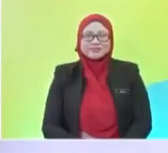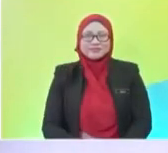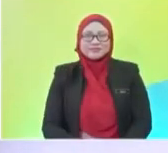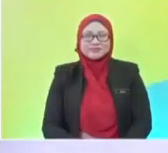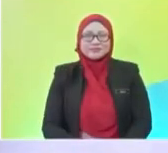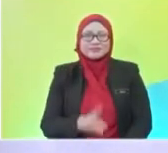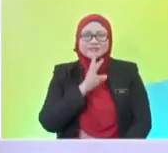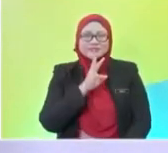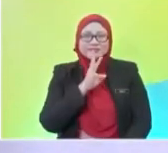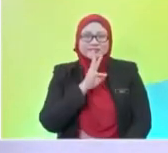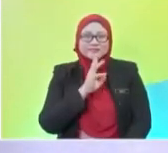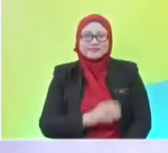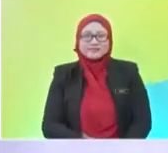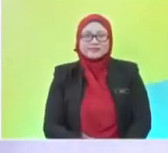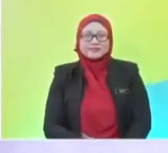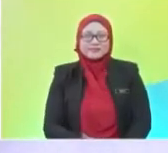water